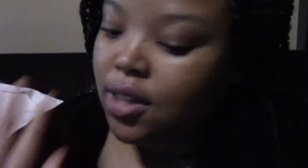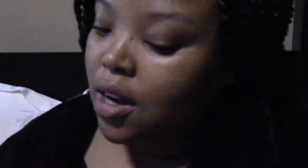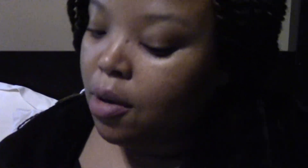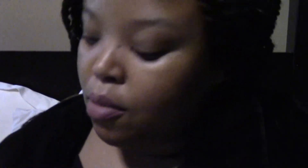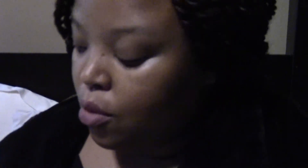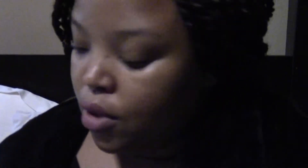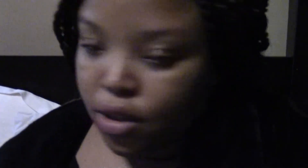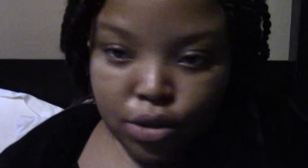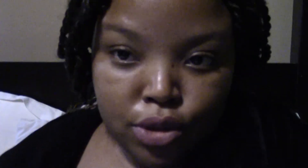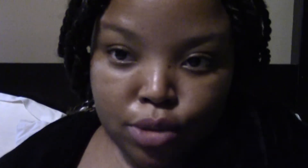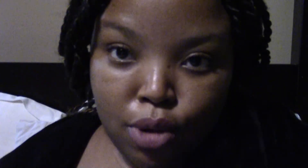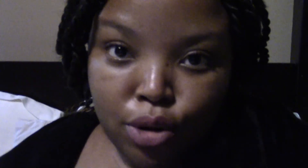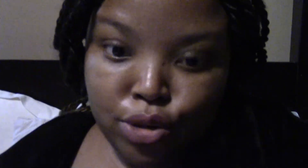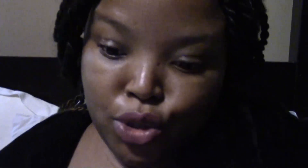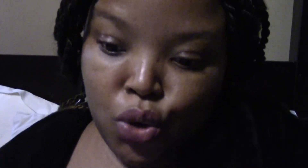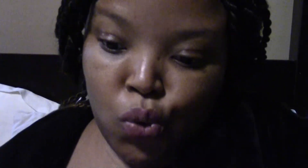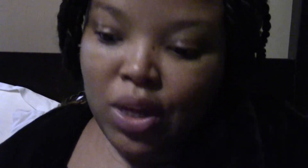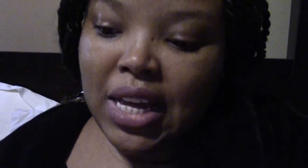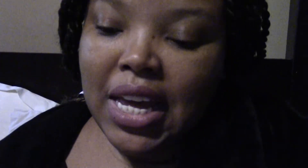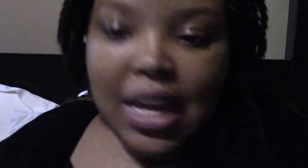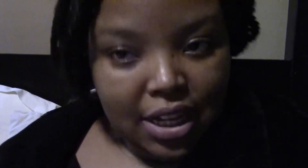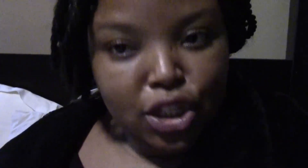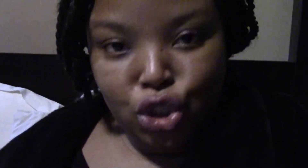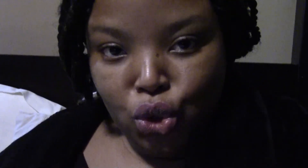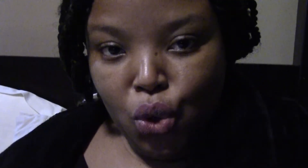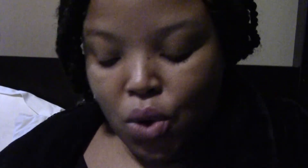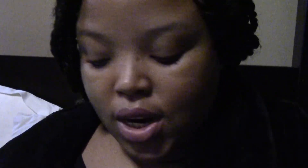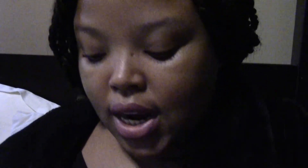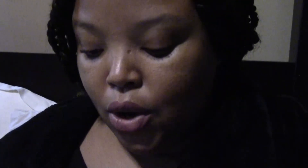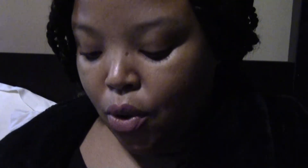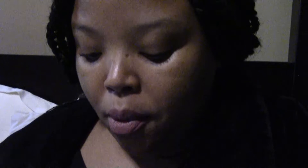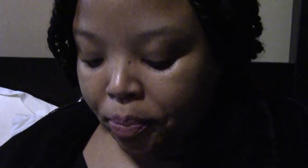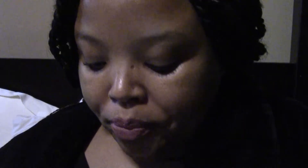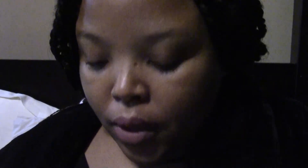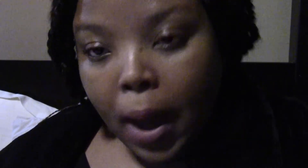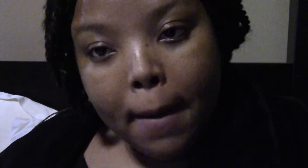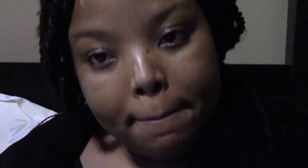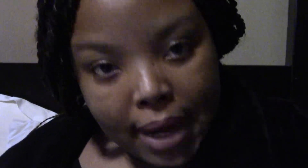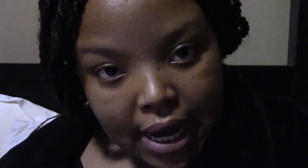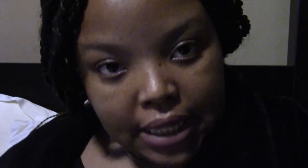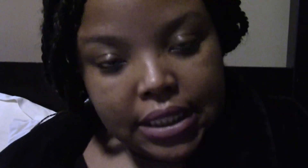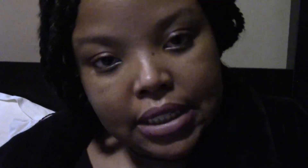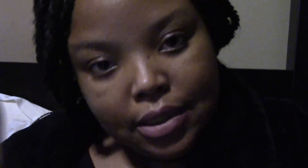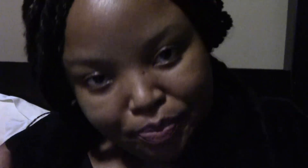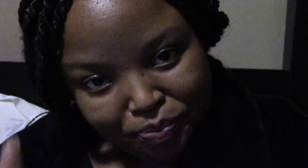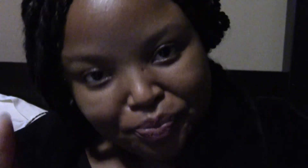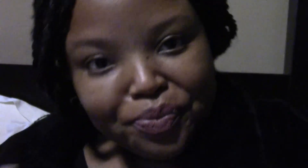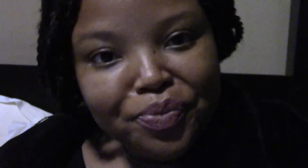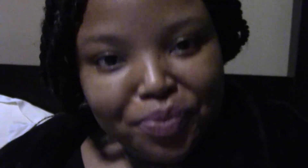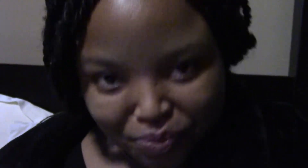early because I got more work to do tomorrow. So it's a short one, I know. But